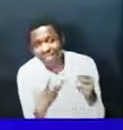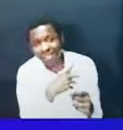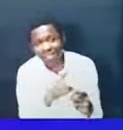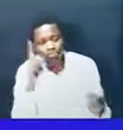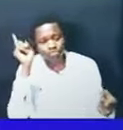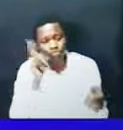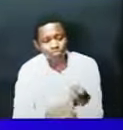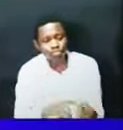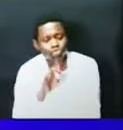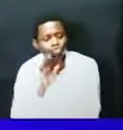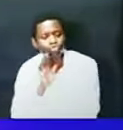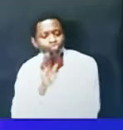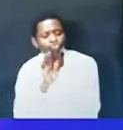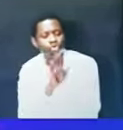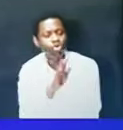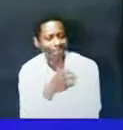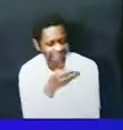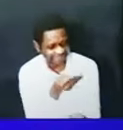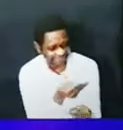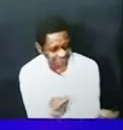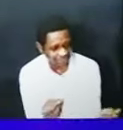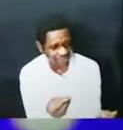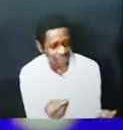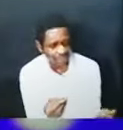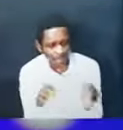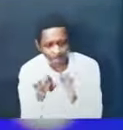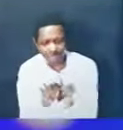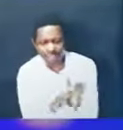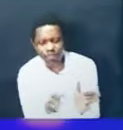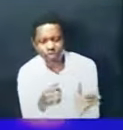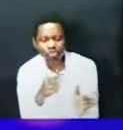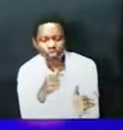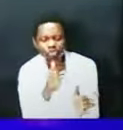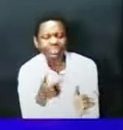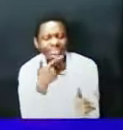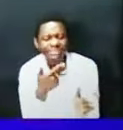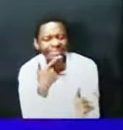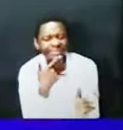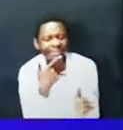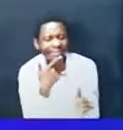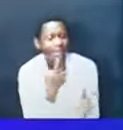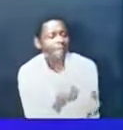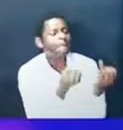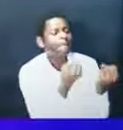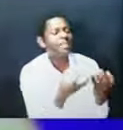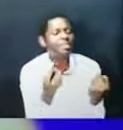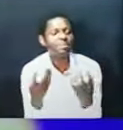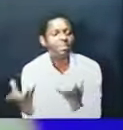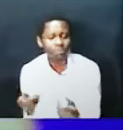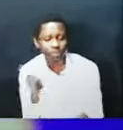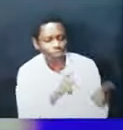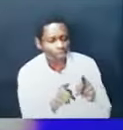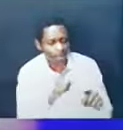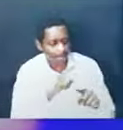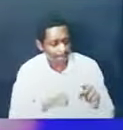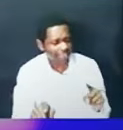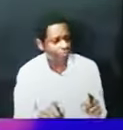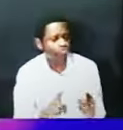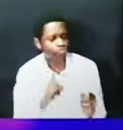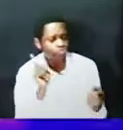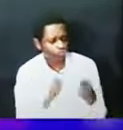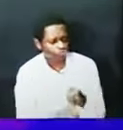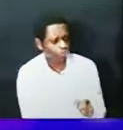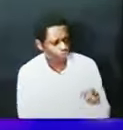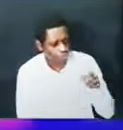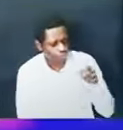seed, offspring. Scripture does not say unto seeds, meaning many people, but